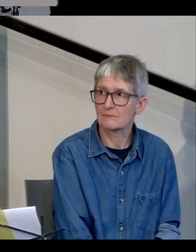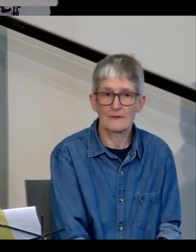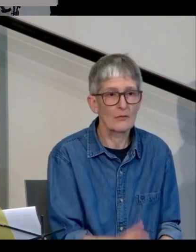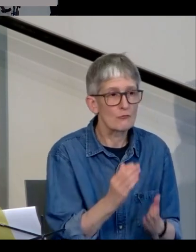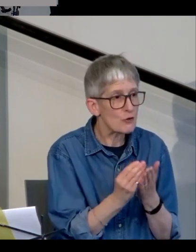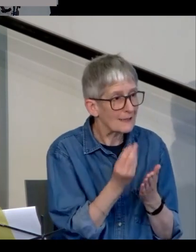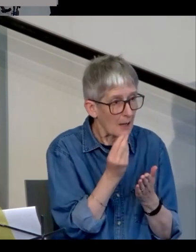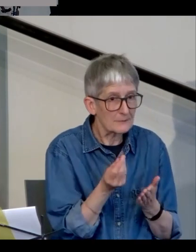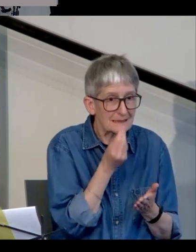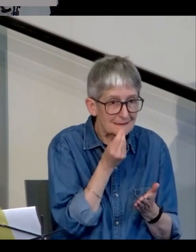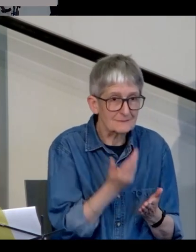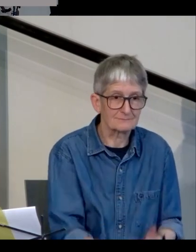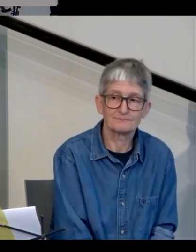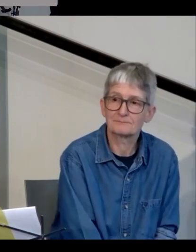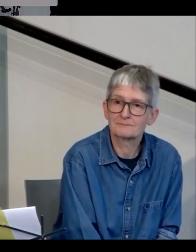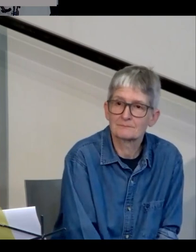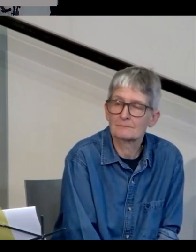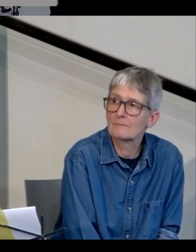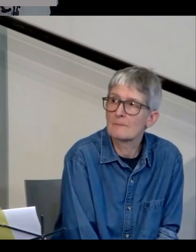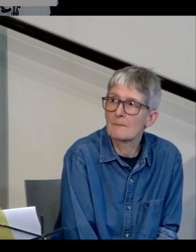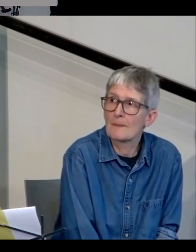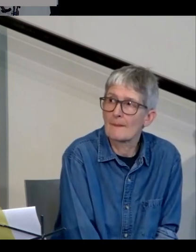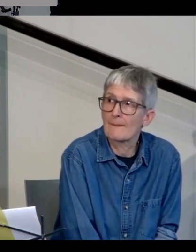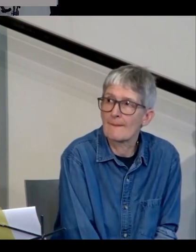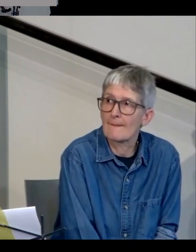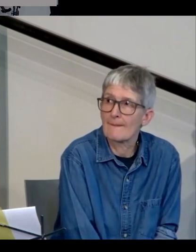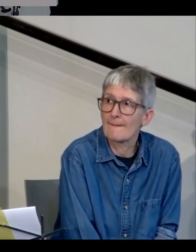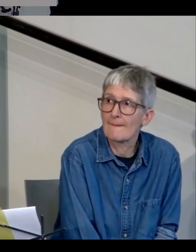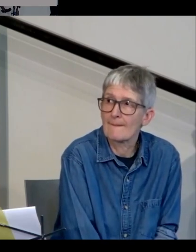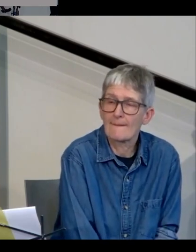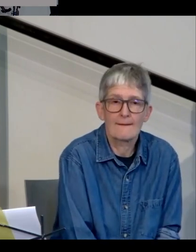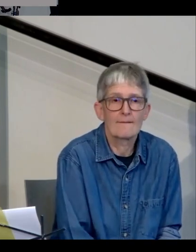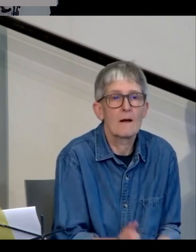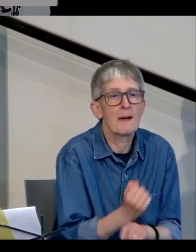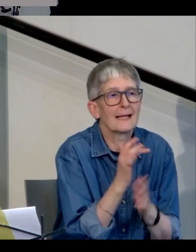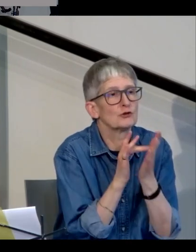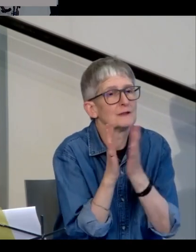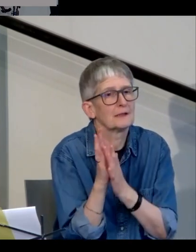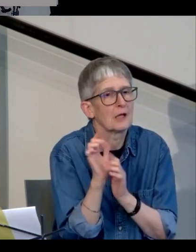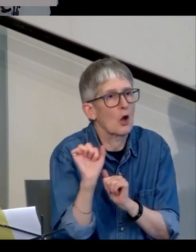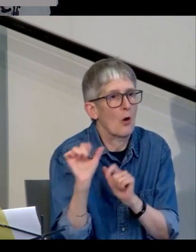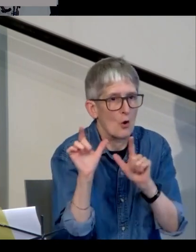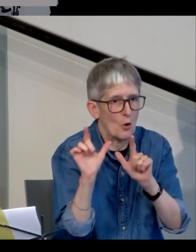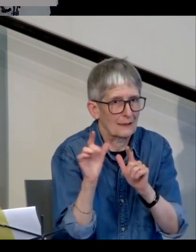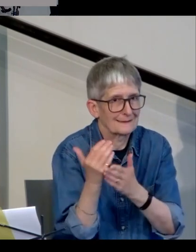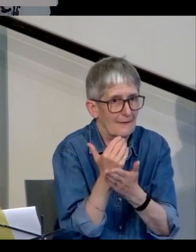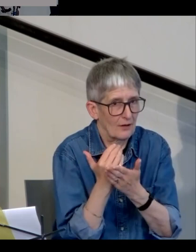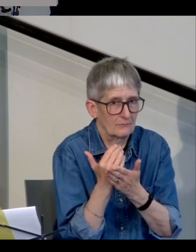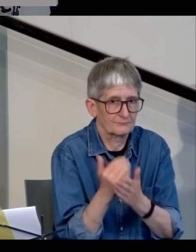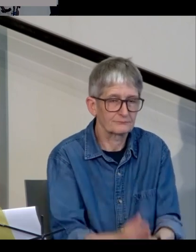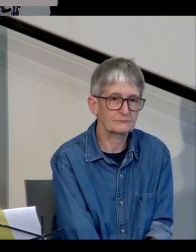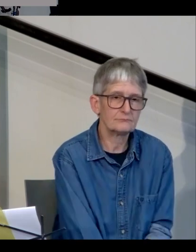comes around, please do take and eat if you've made Jesus your Lord and Saviour. And if you